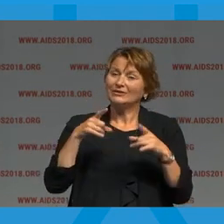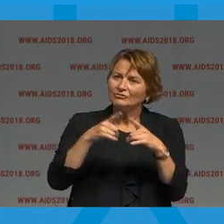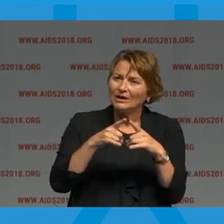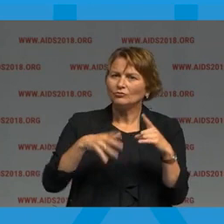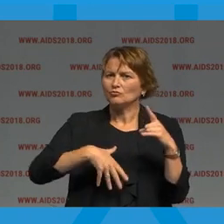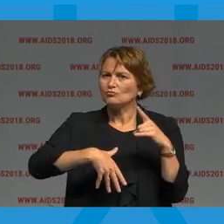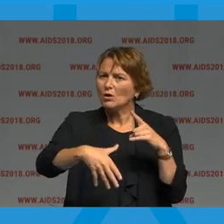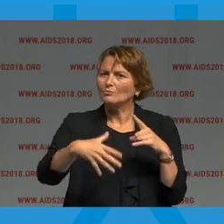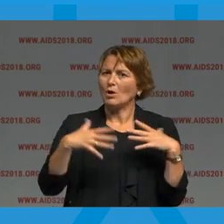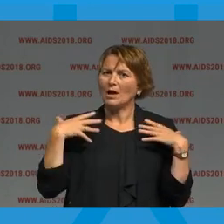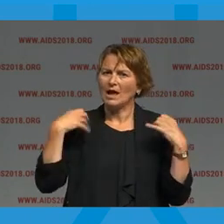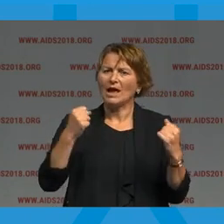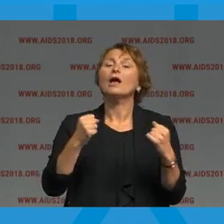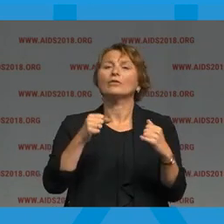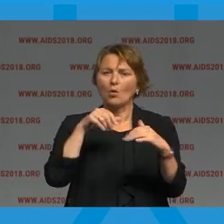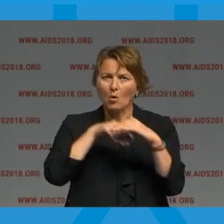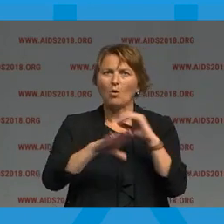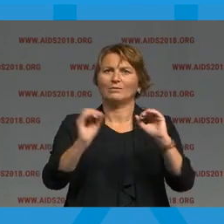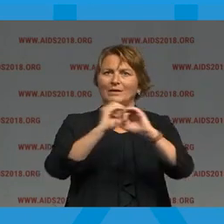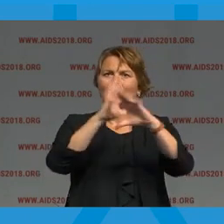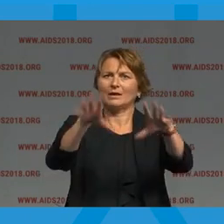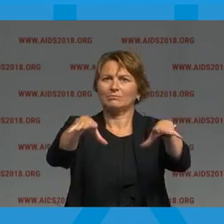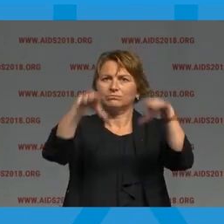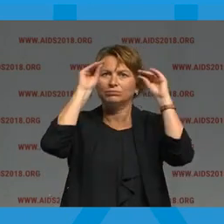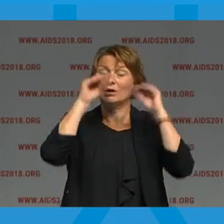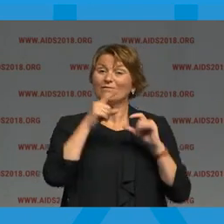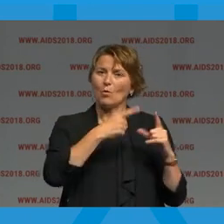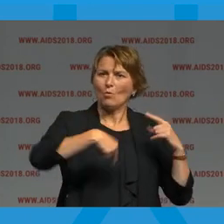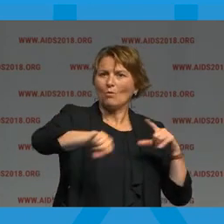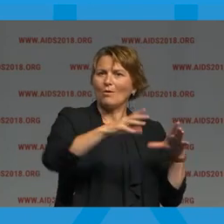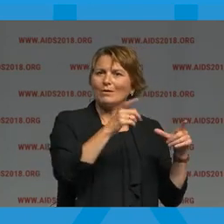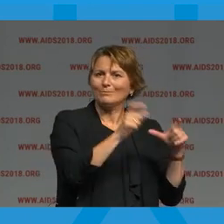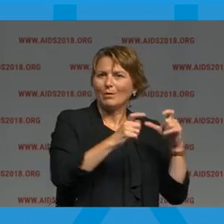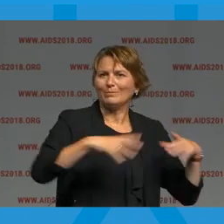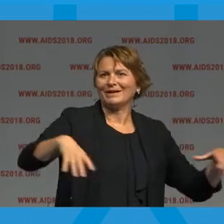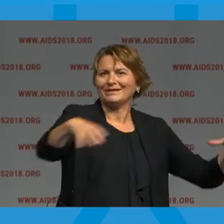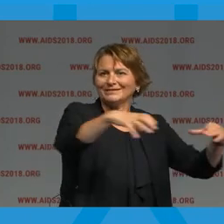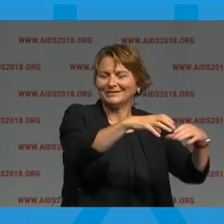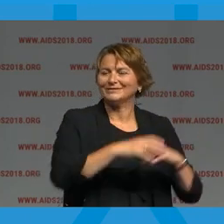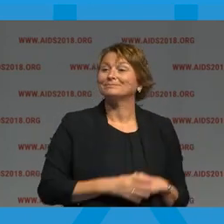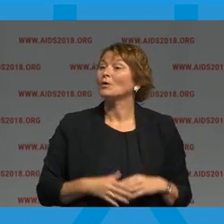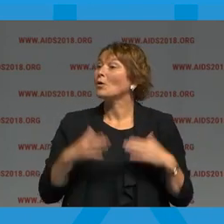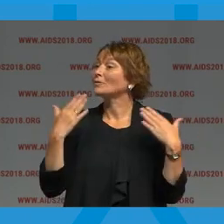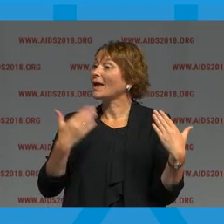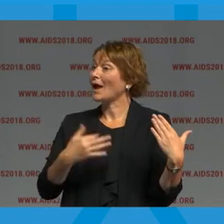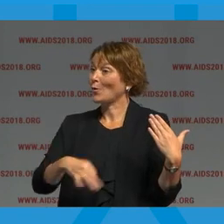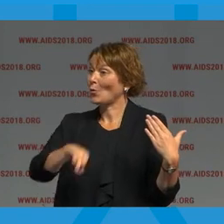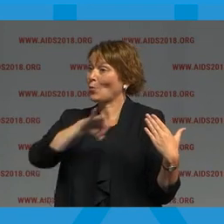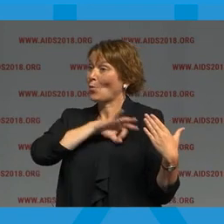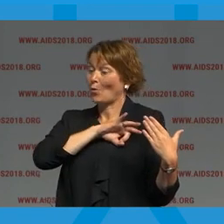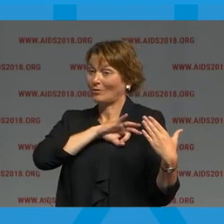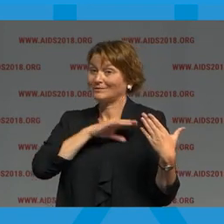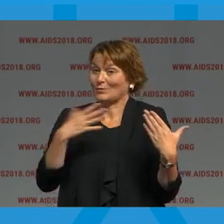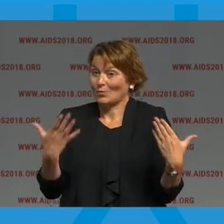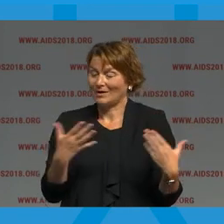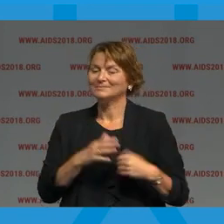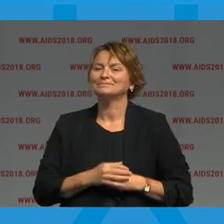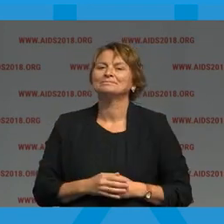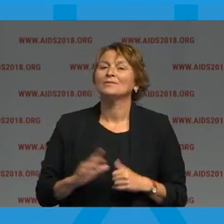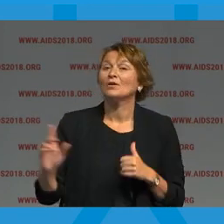HIV services for key populations. So let's get on to the awards. The first award winner is